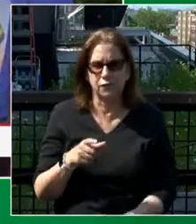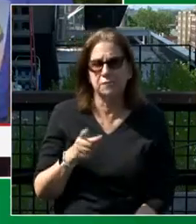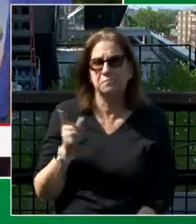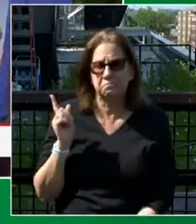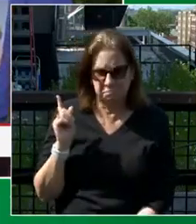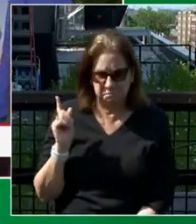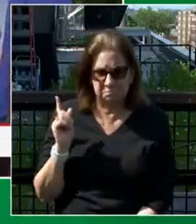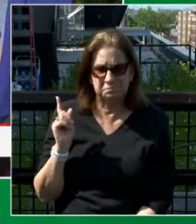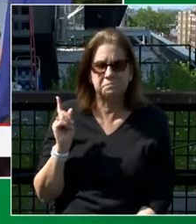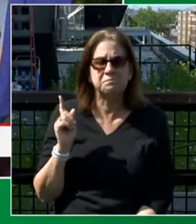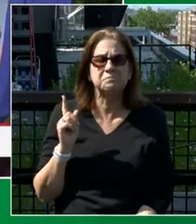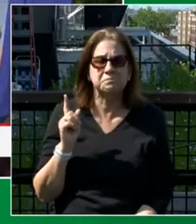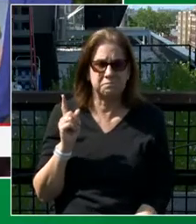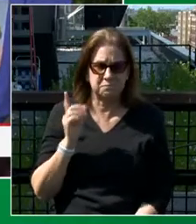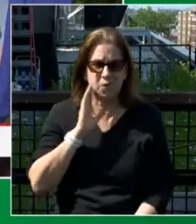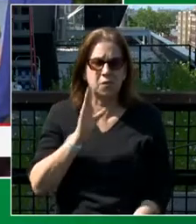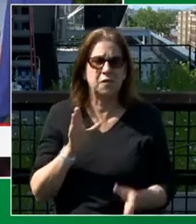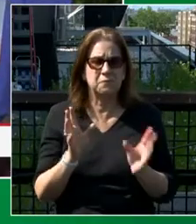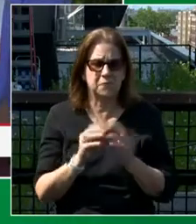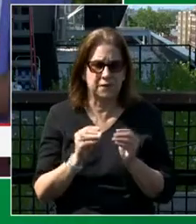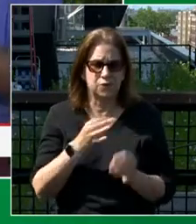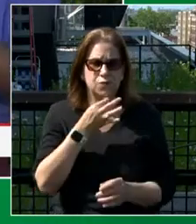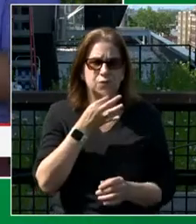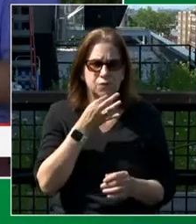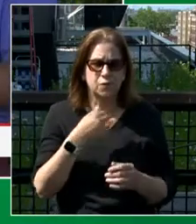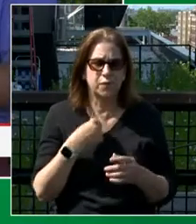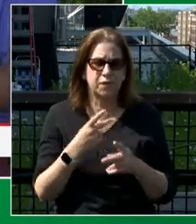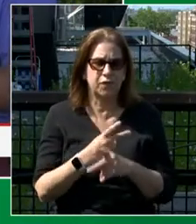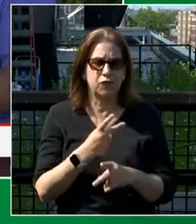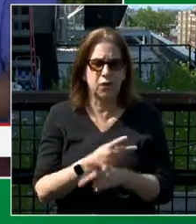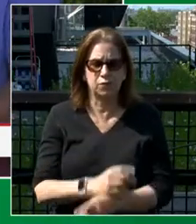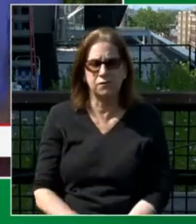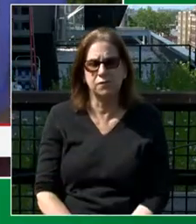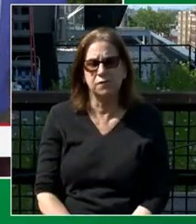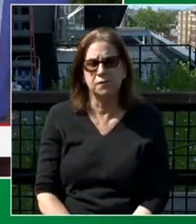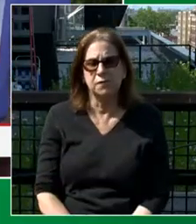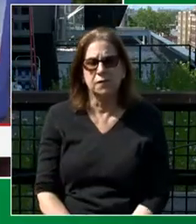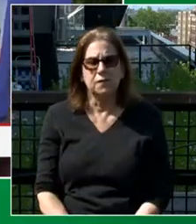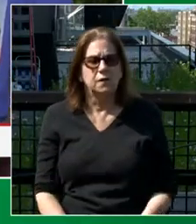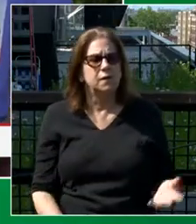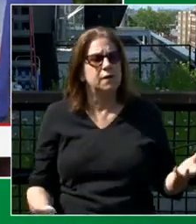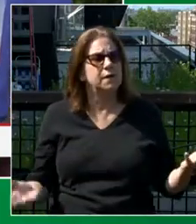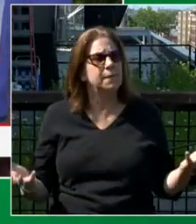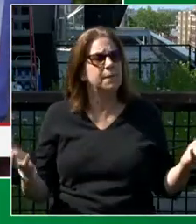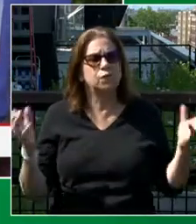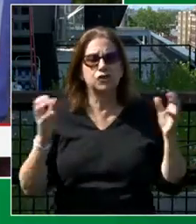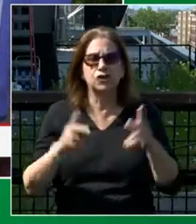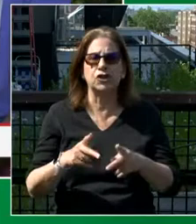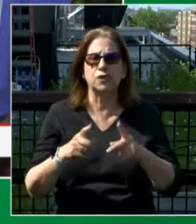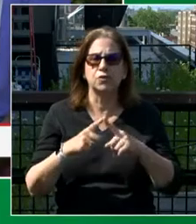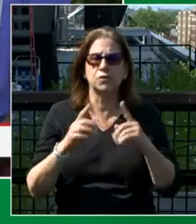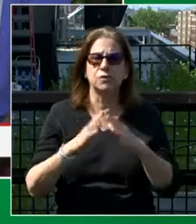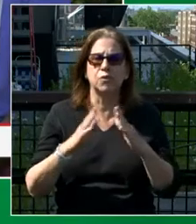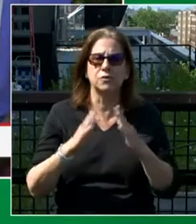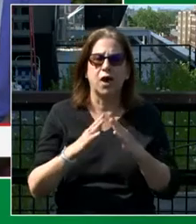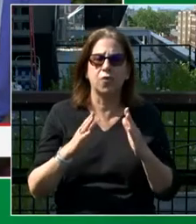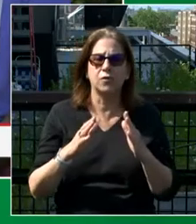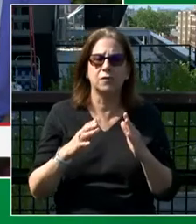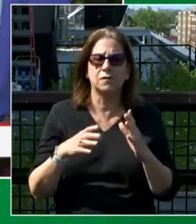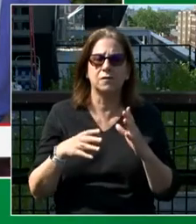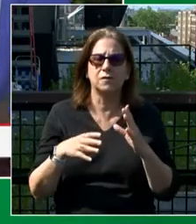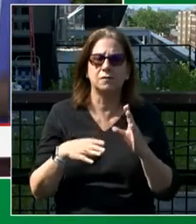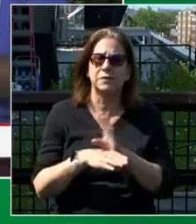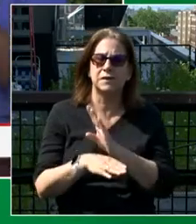yeah, we're very excited about, being a part of that return to the downtown business district. Yeah. And Eaton playing a big part of that. And I think a part of that is